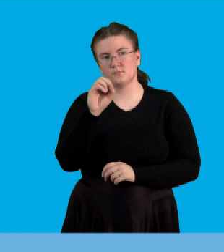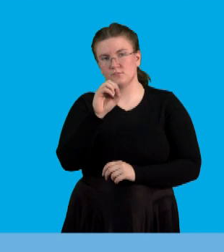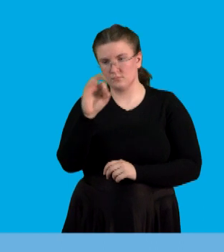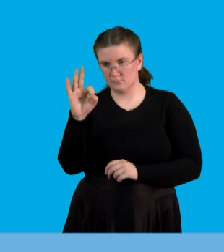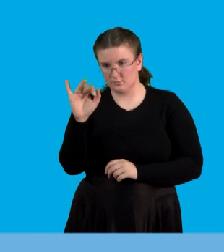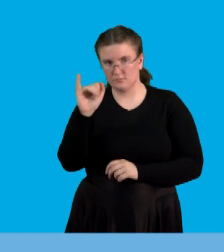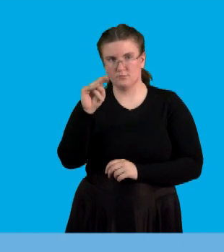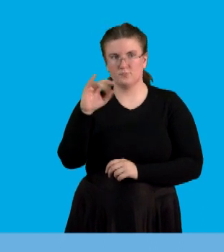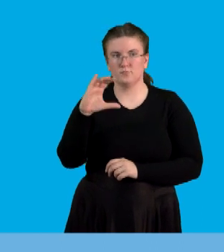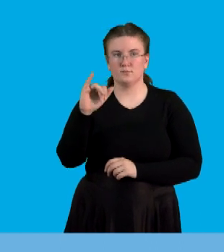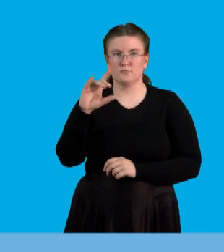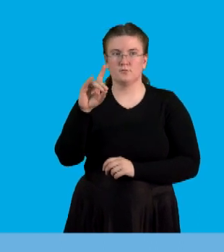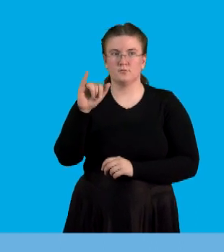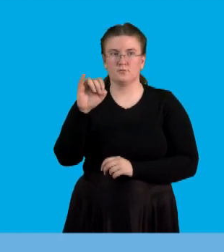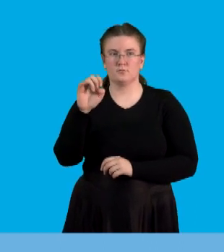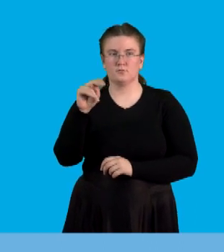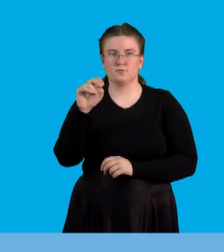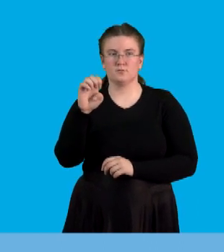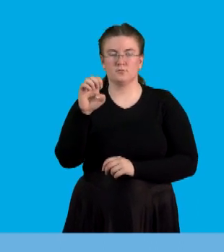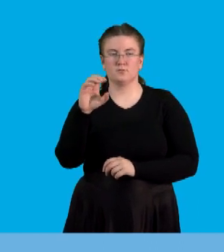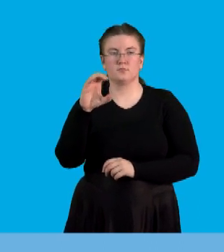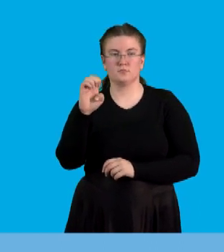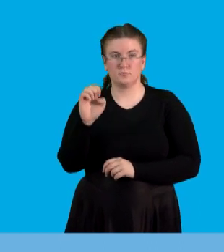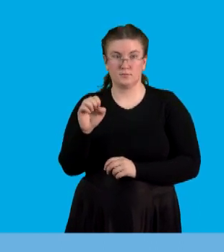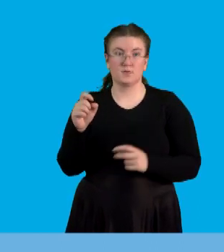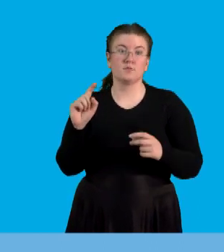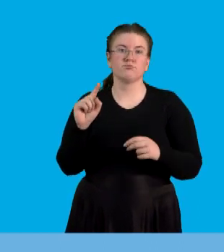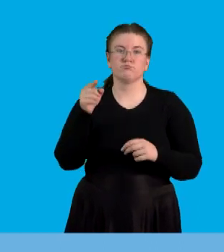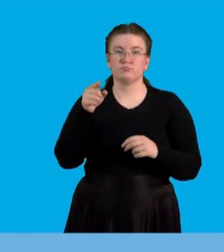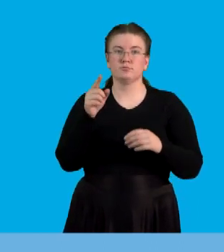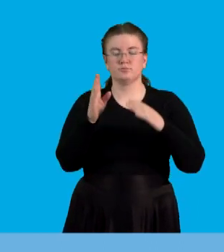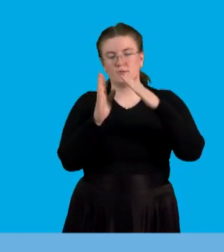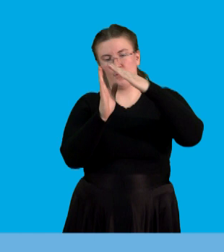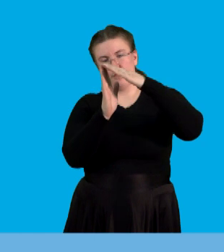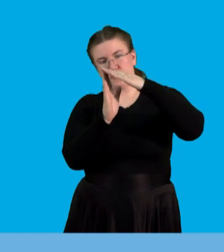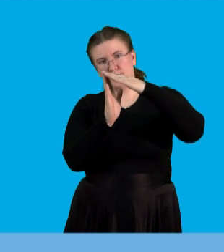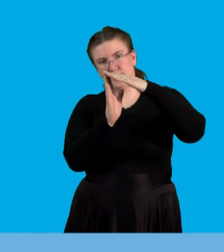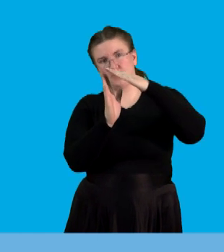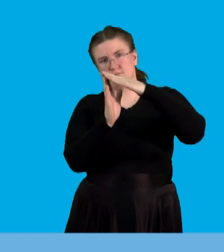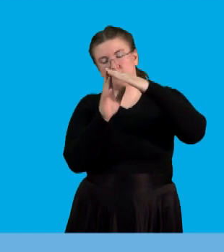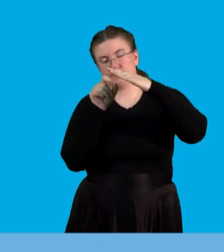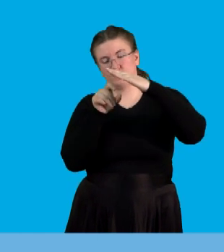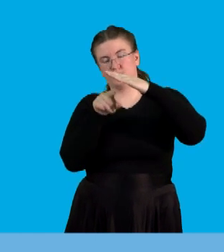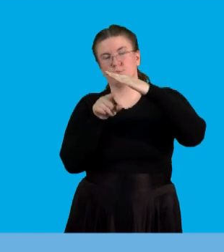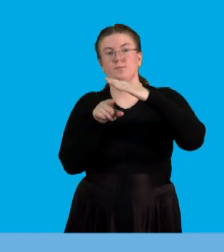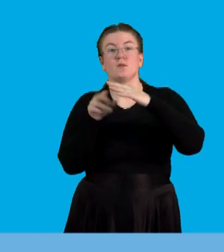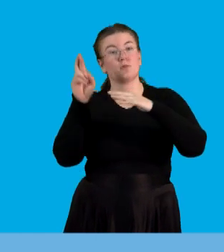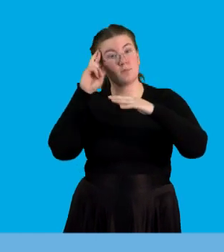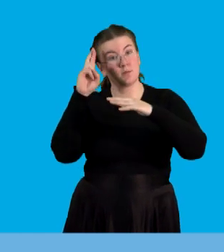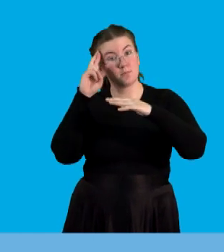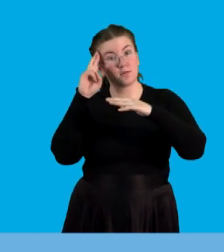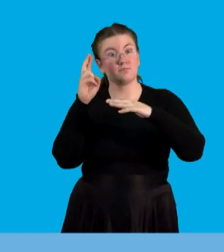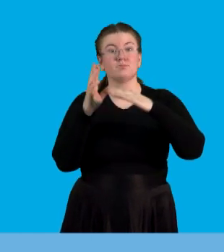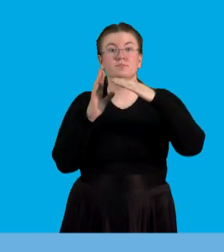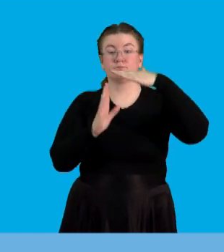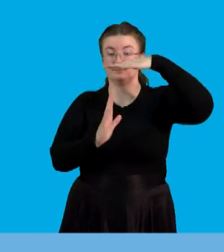refraction. Now that is the first one, the angle between a ray of incident on the surface and the line perpendicular. Remember, if it's perpendicular,